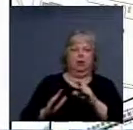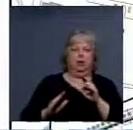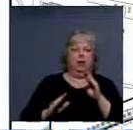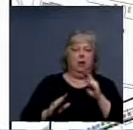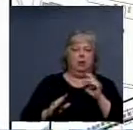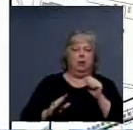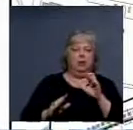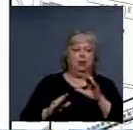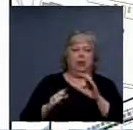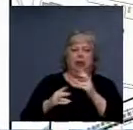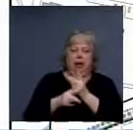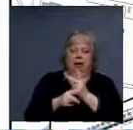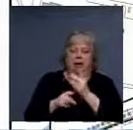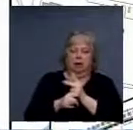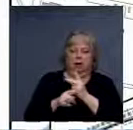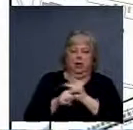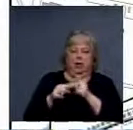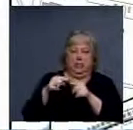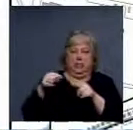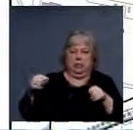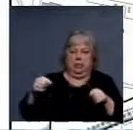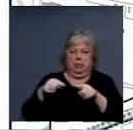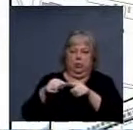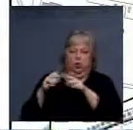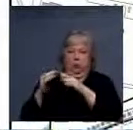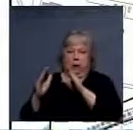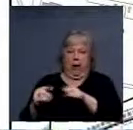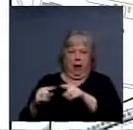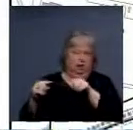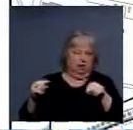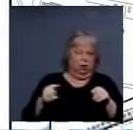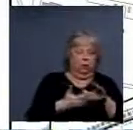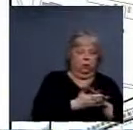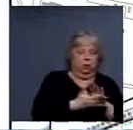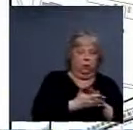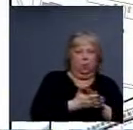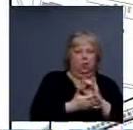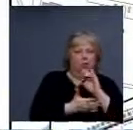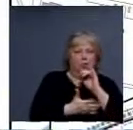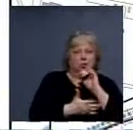the distance between what was the Packet House and the school. Their